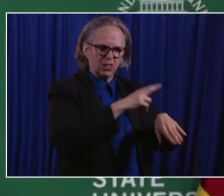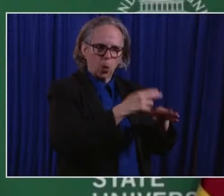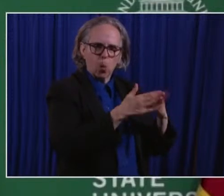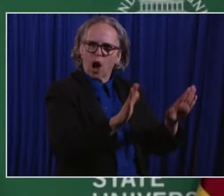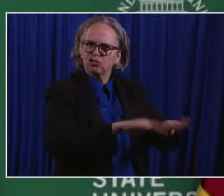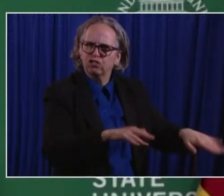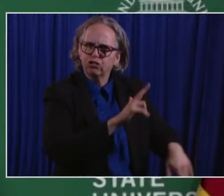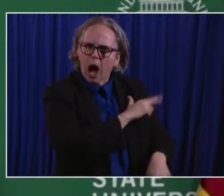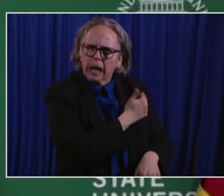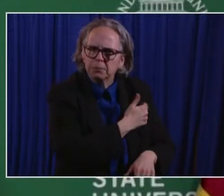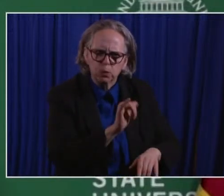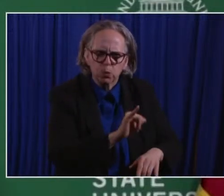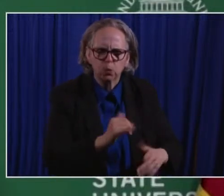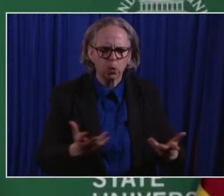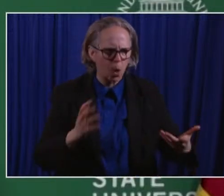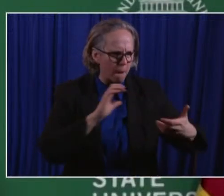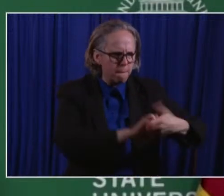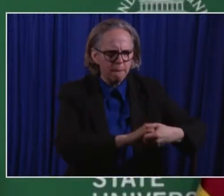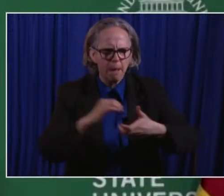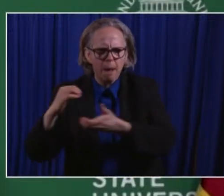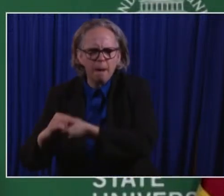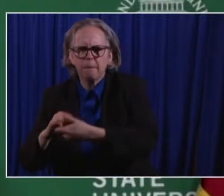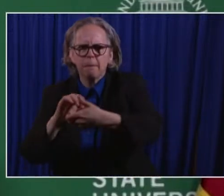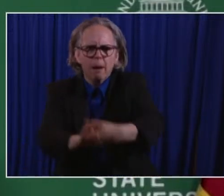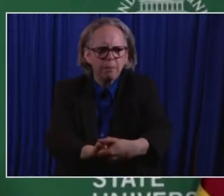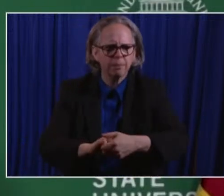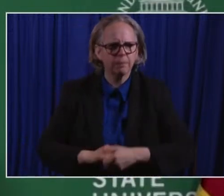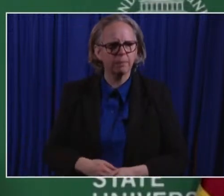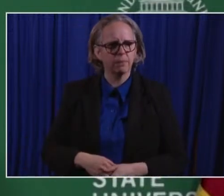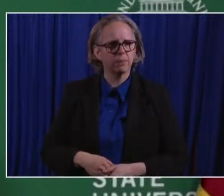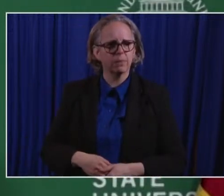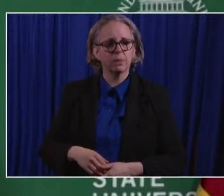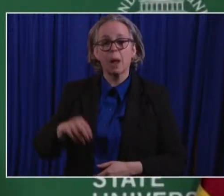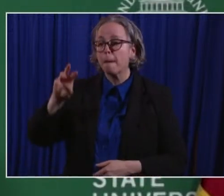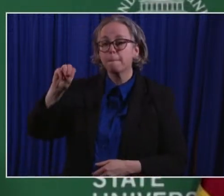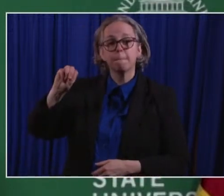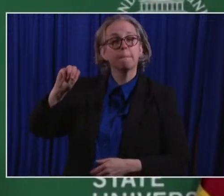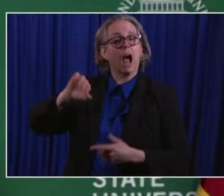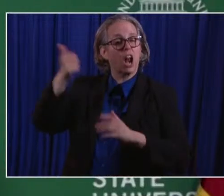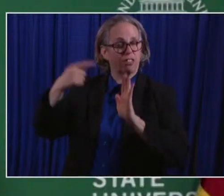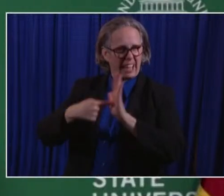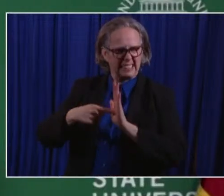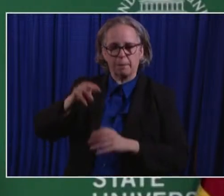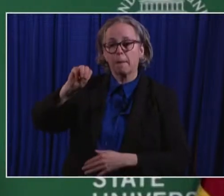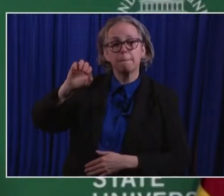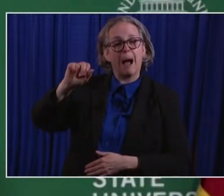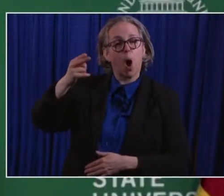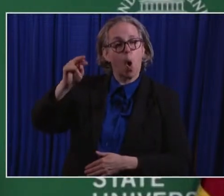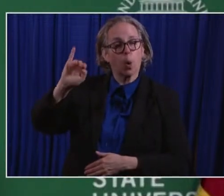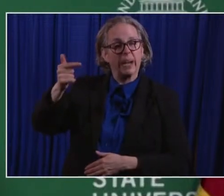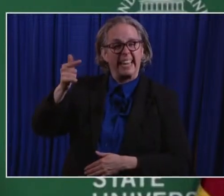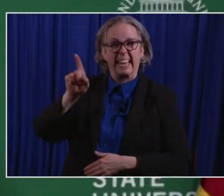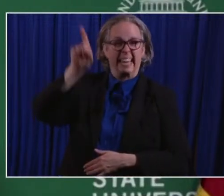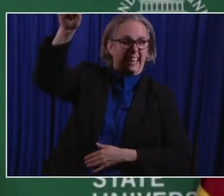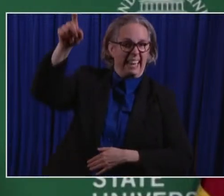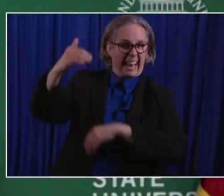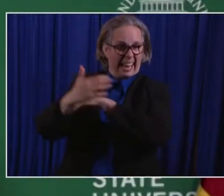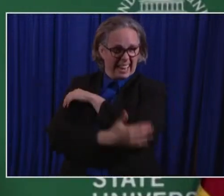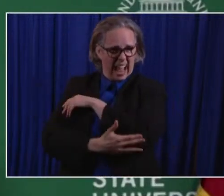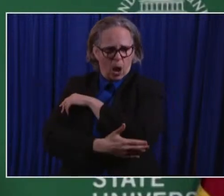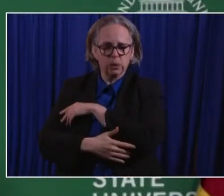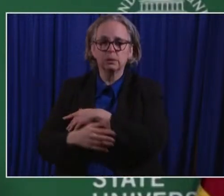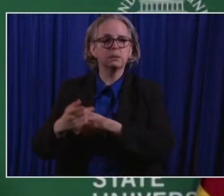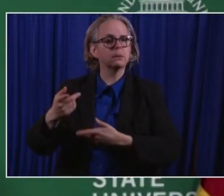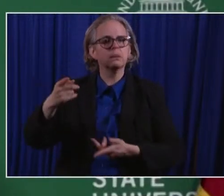doses. Mahoning County and the Youngstown Health Department have partnered with Just in Time, a community ride and